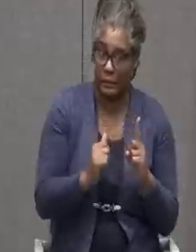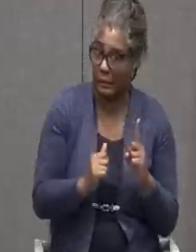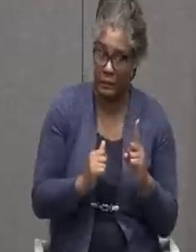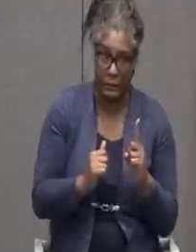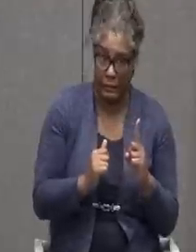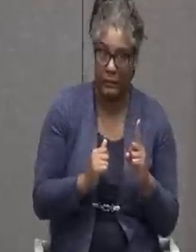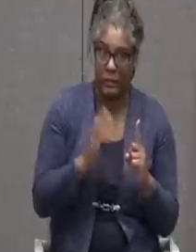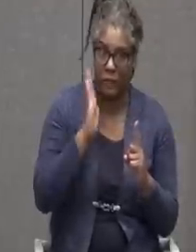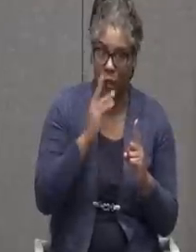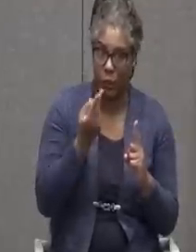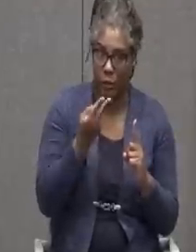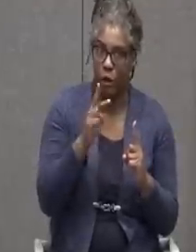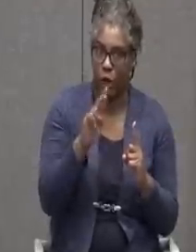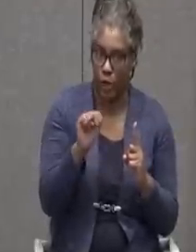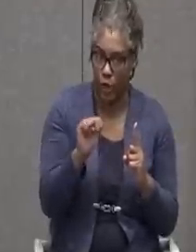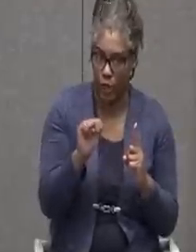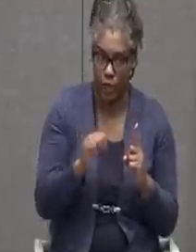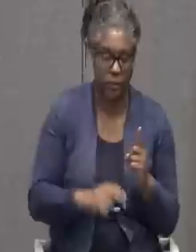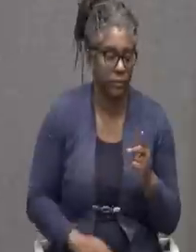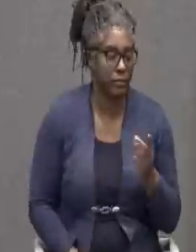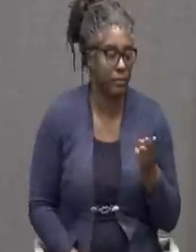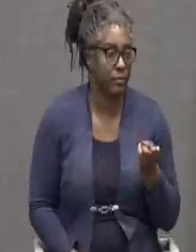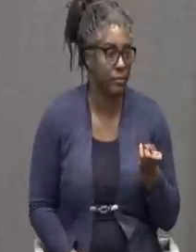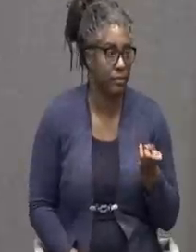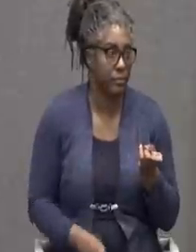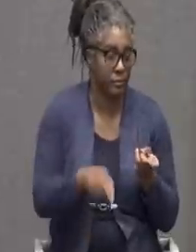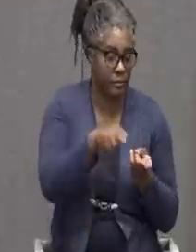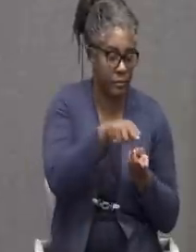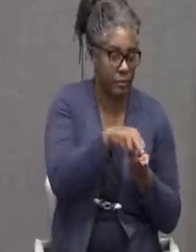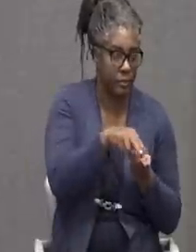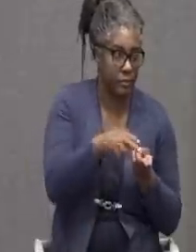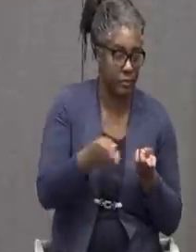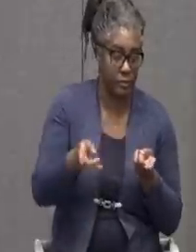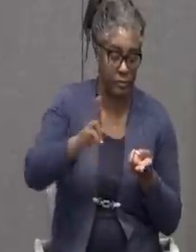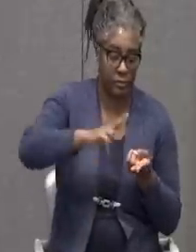and align them with the one on the bottom, which is already dried. And there